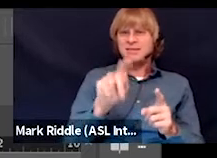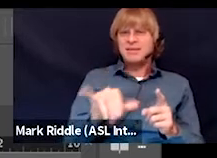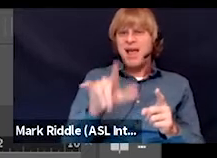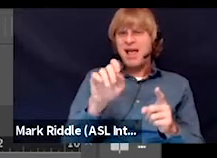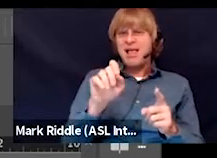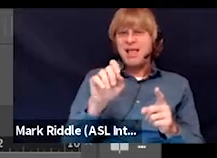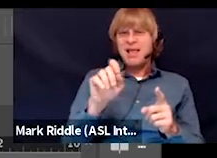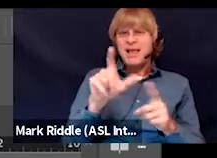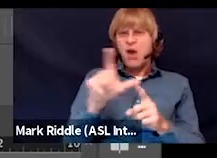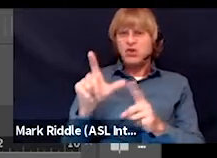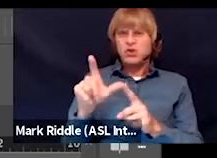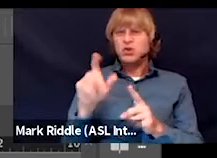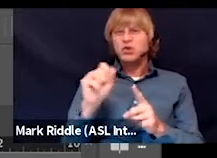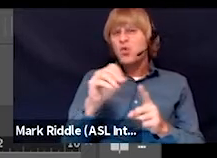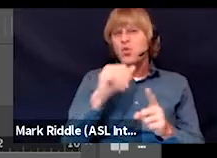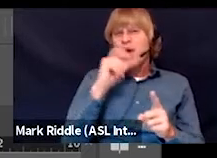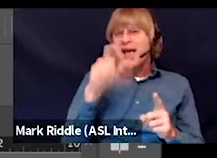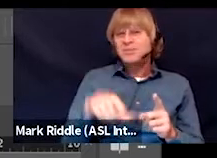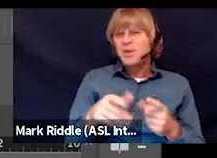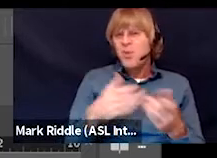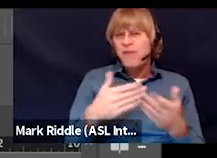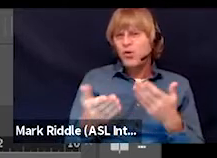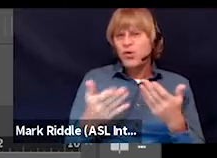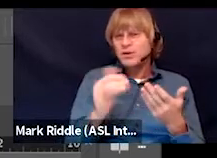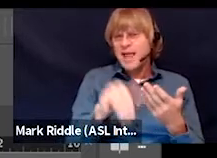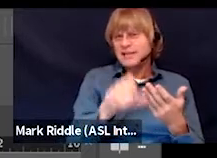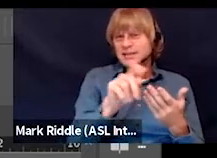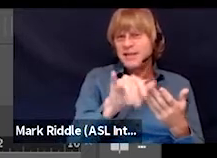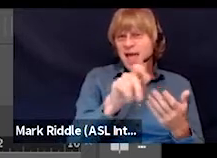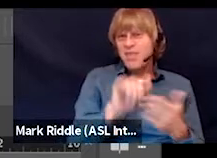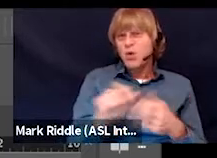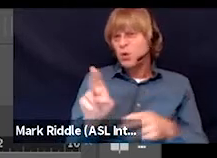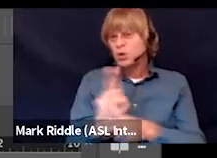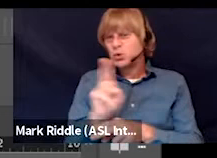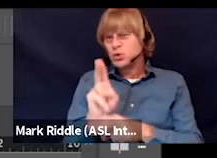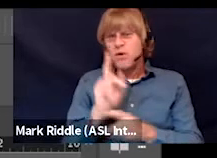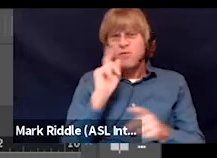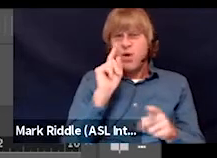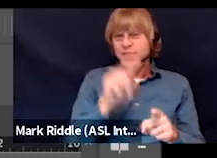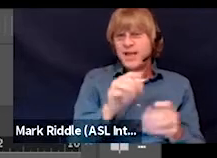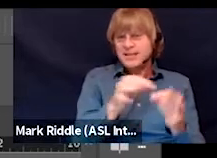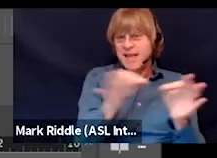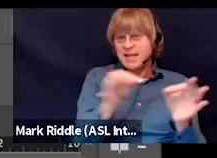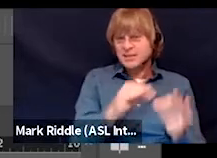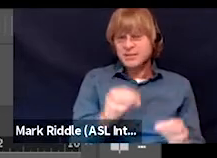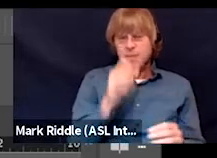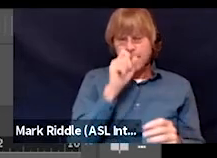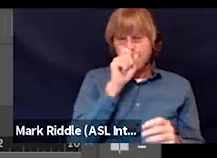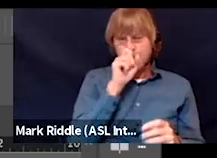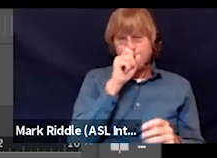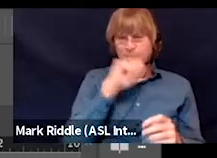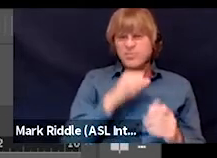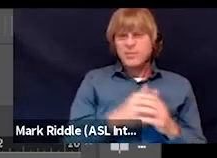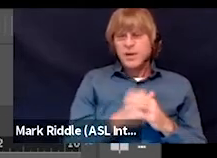it doesn't have to be whatever is the style you're using for the text in that paragraph.